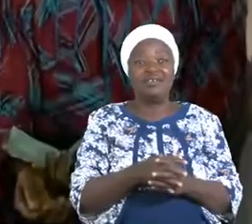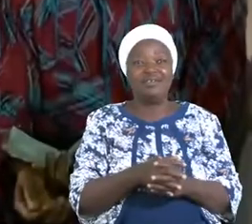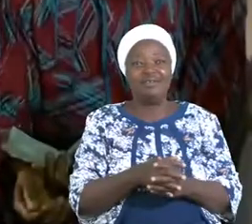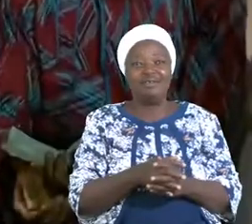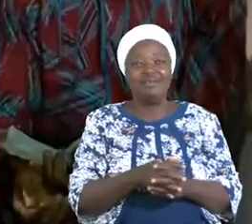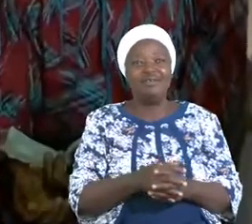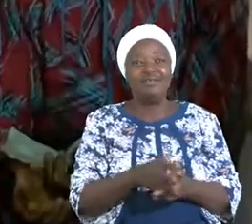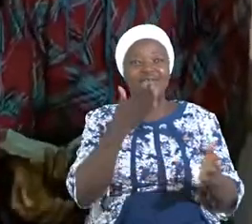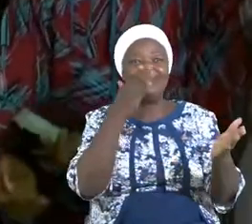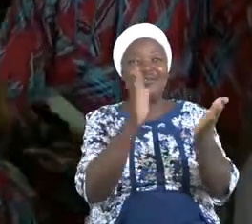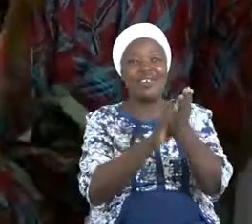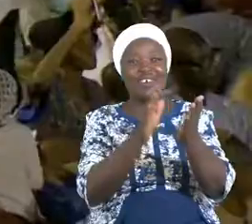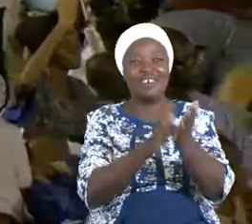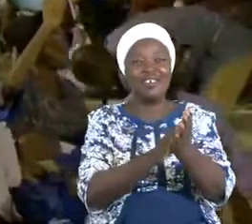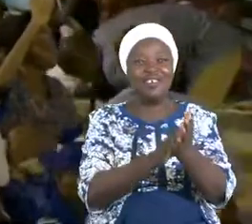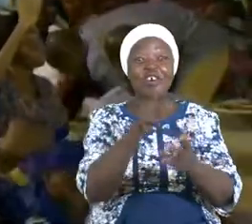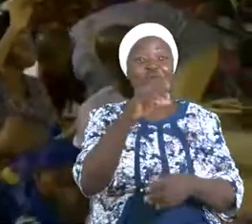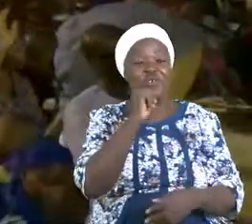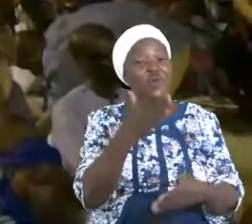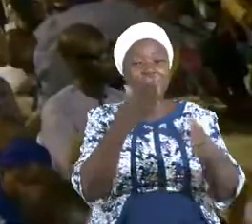Congratulations, you will not perish.